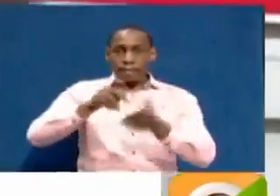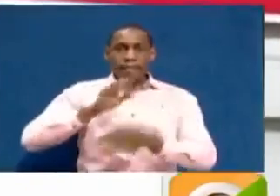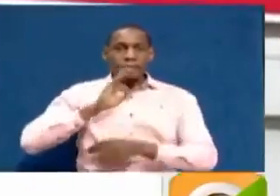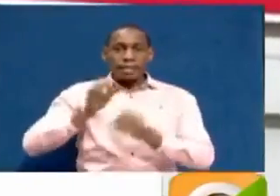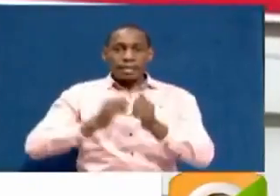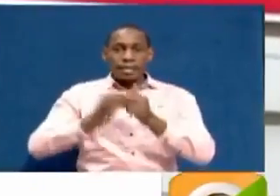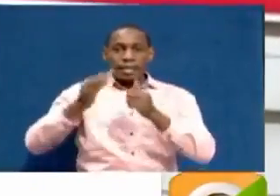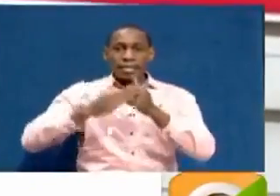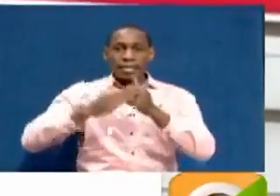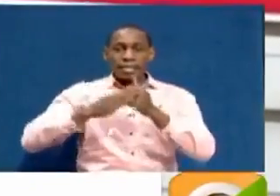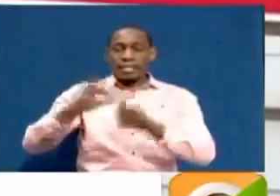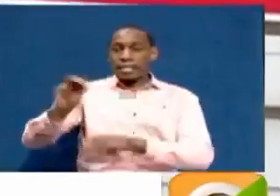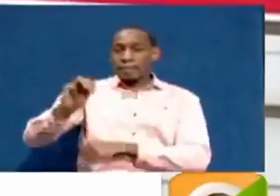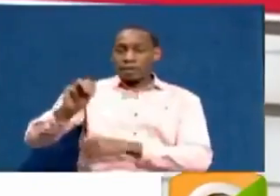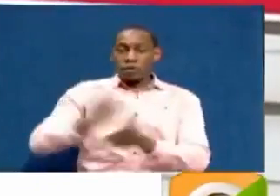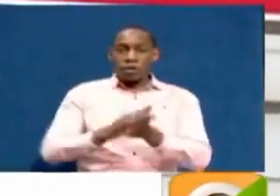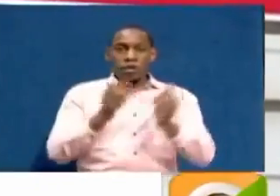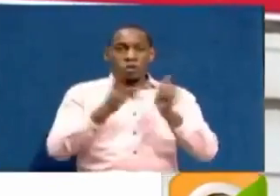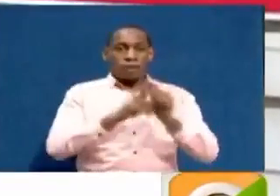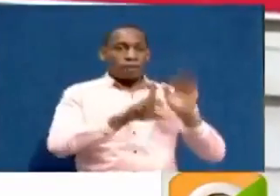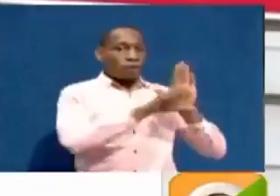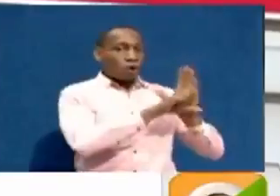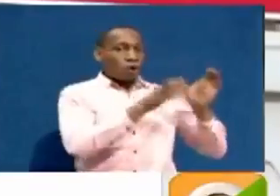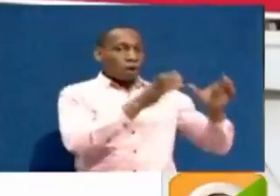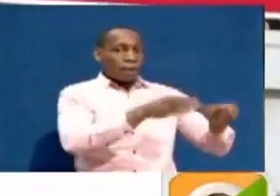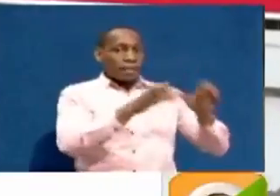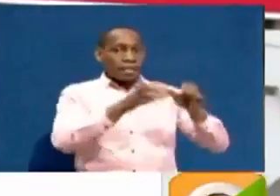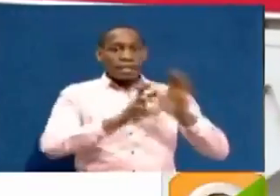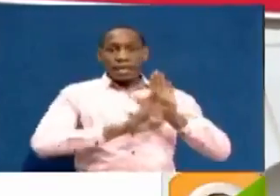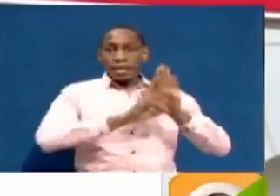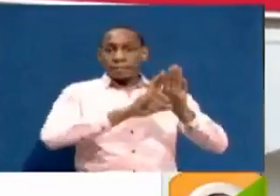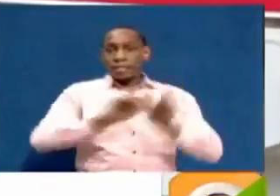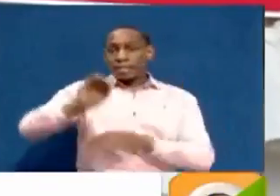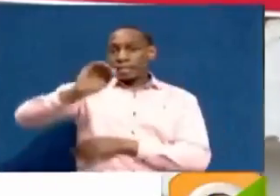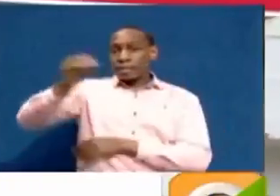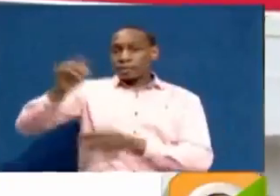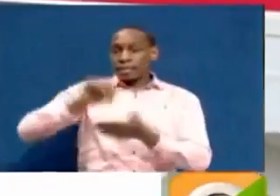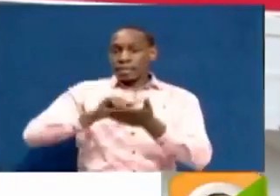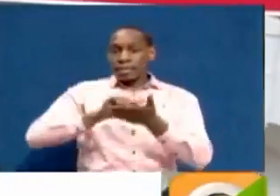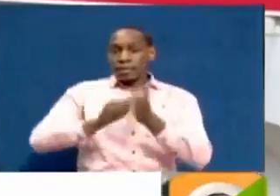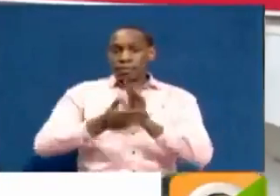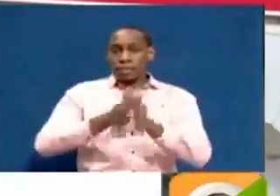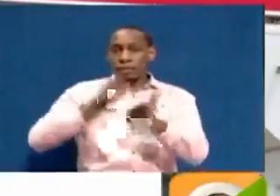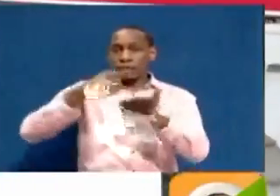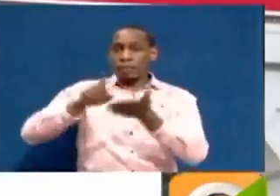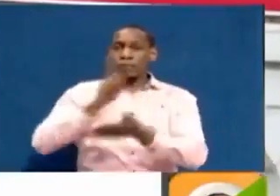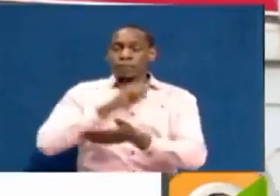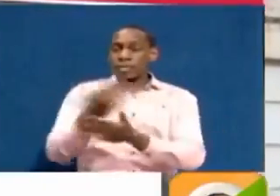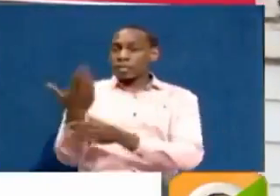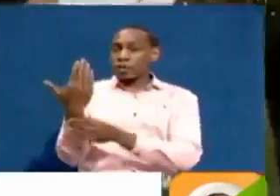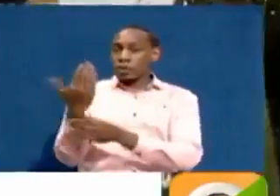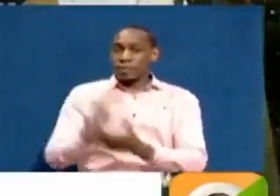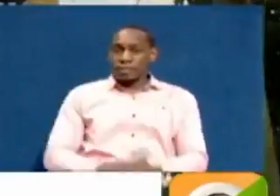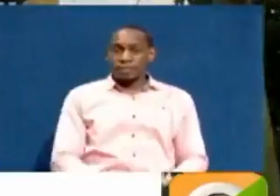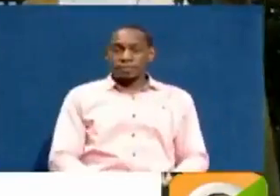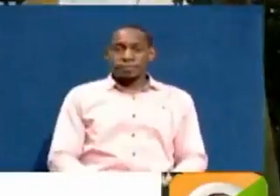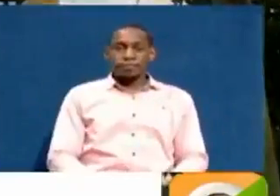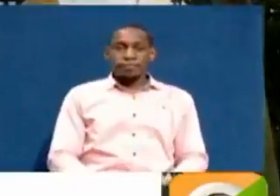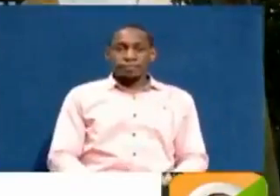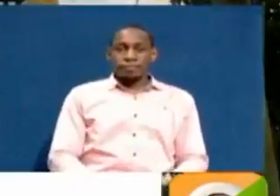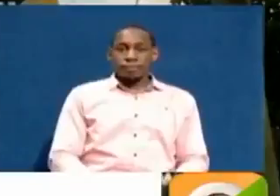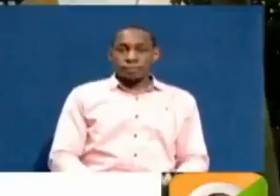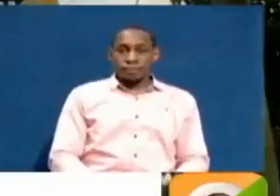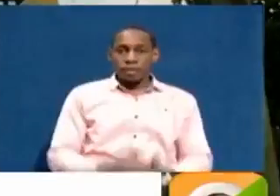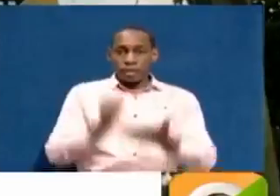318 million shillings to 12 law firms representing the county without approved documents. In